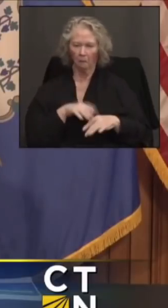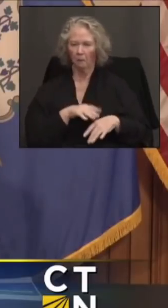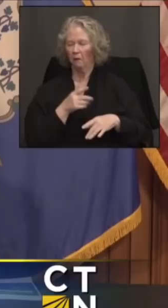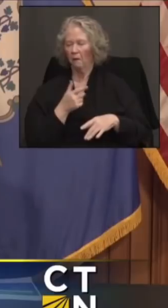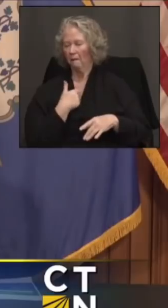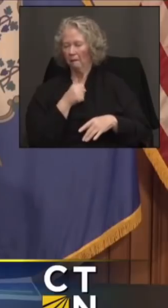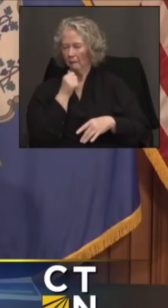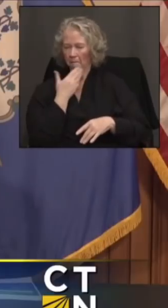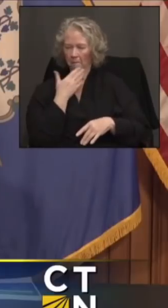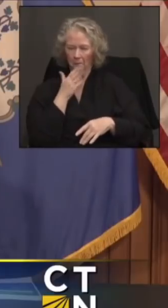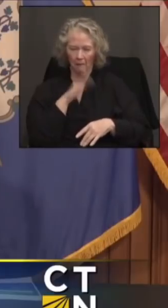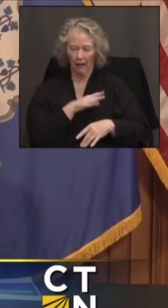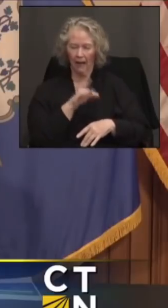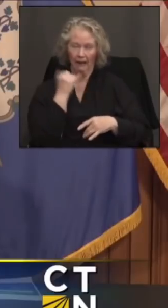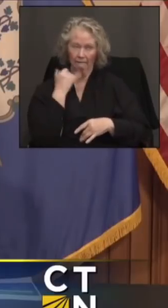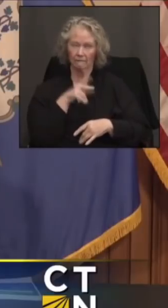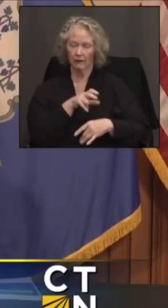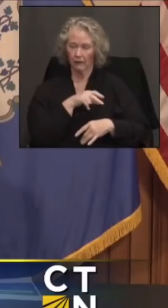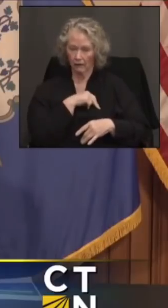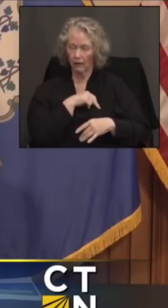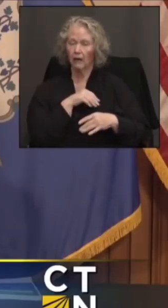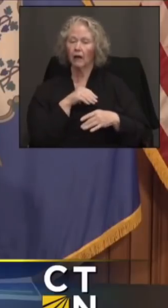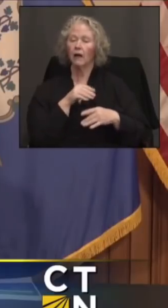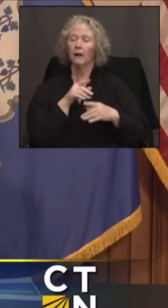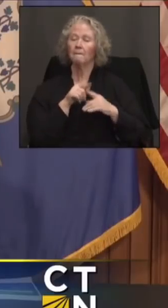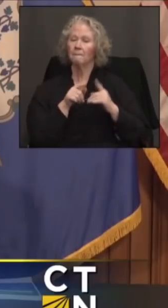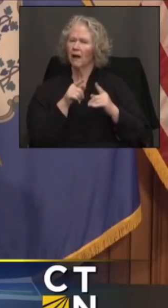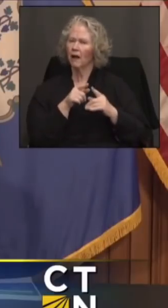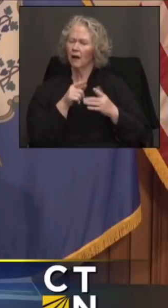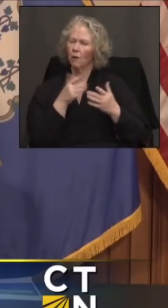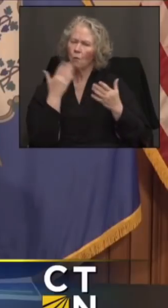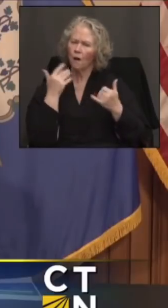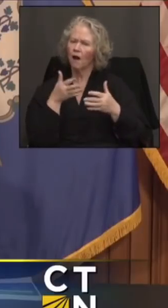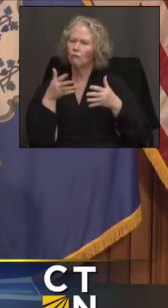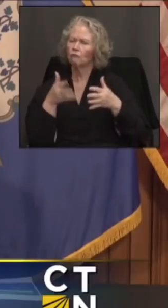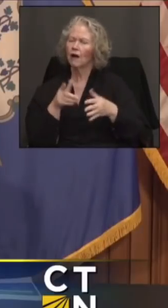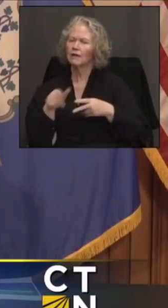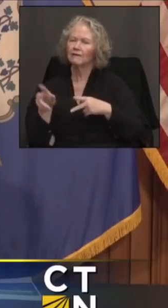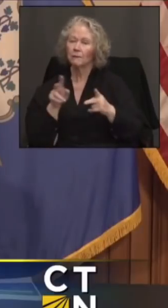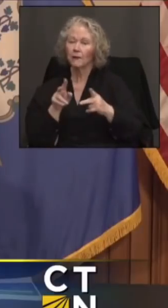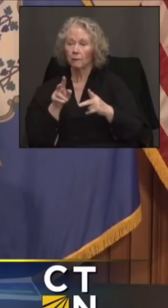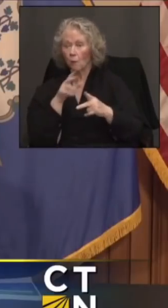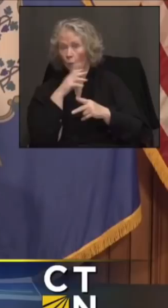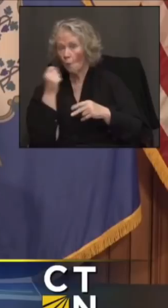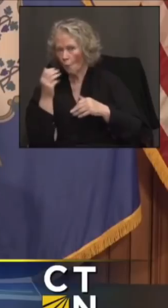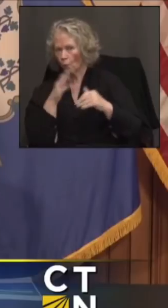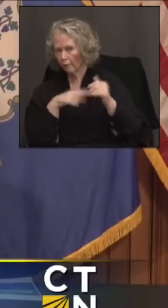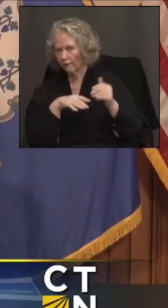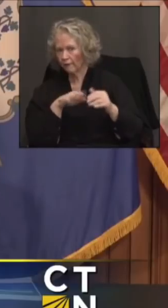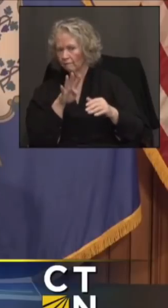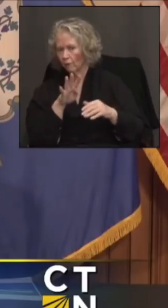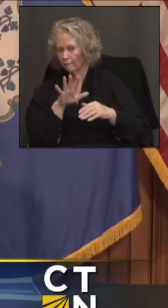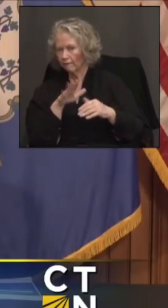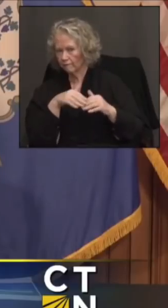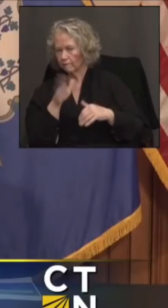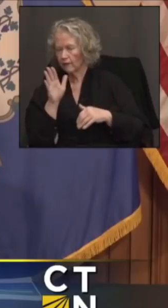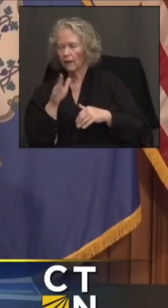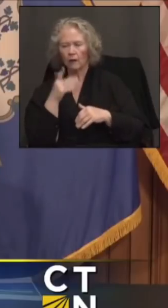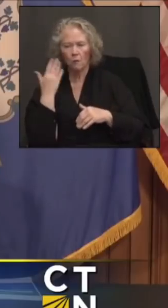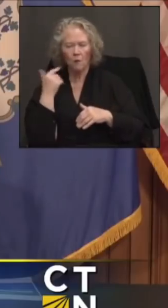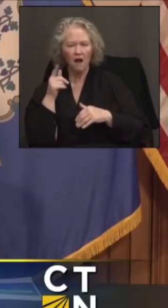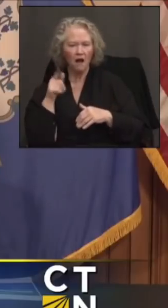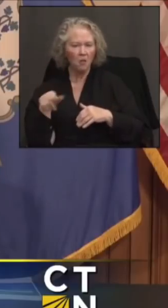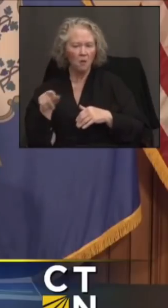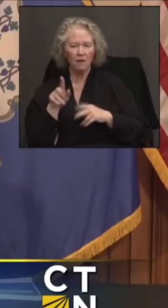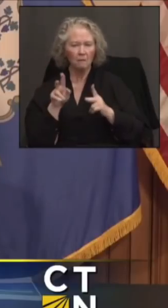as severe infection, but have you heard why the rest of the population that is older than that 45 age group, the people